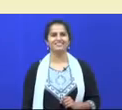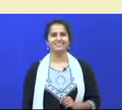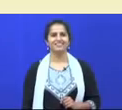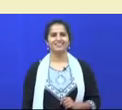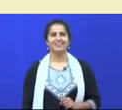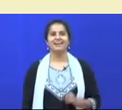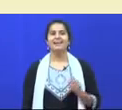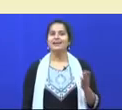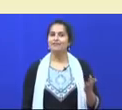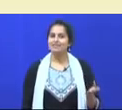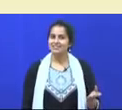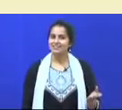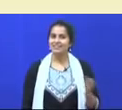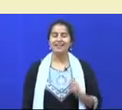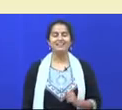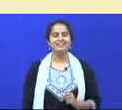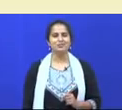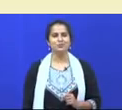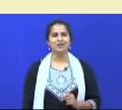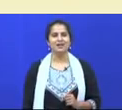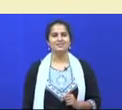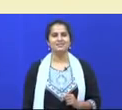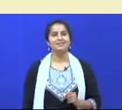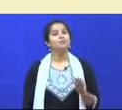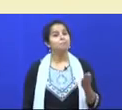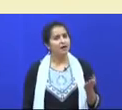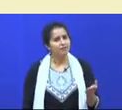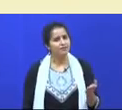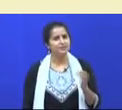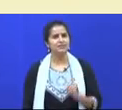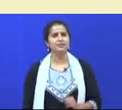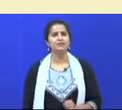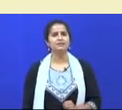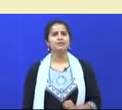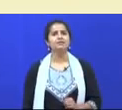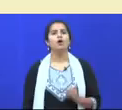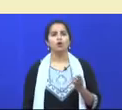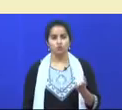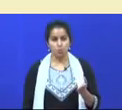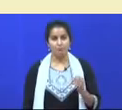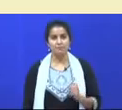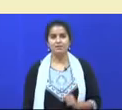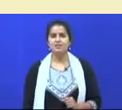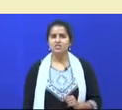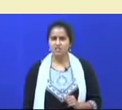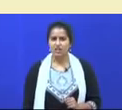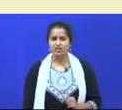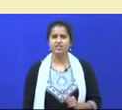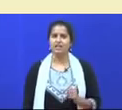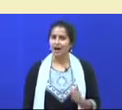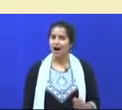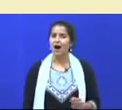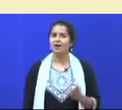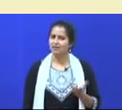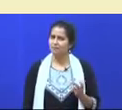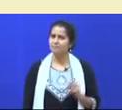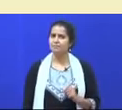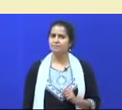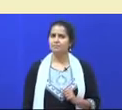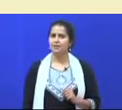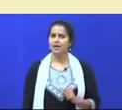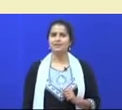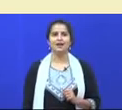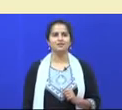priyaha. If it's a lady, you would ask bhavati or tvam shikshika